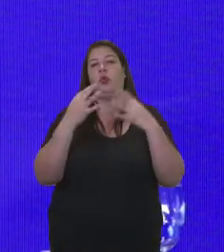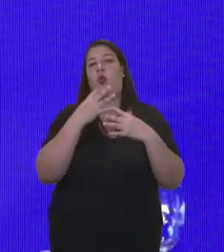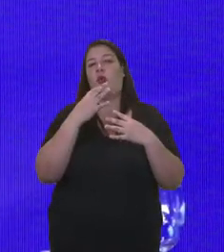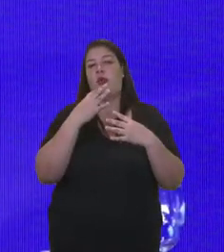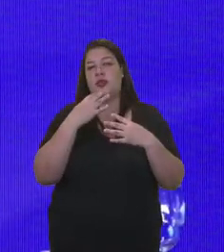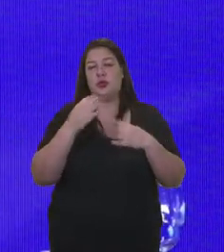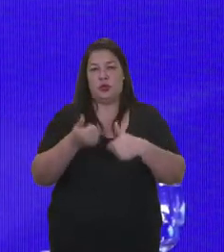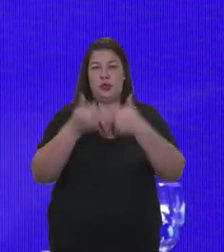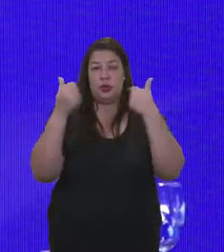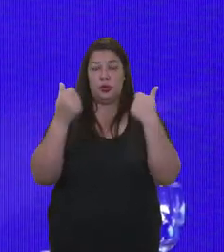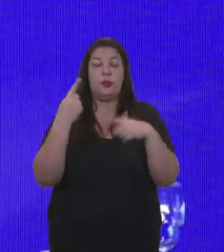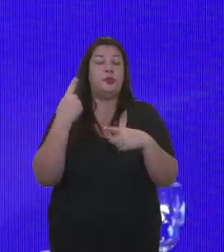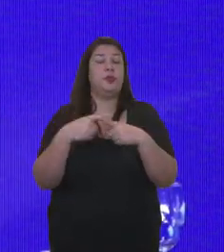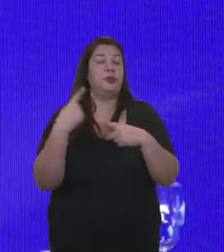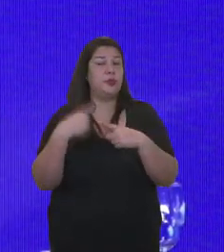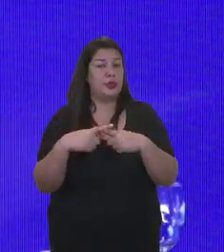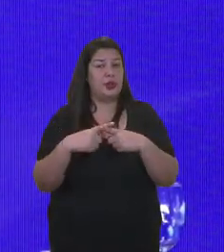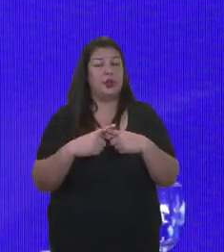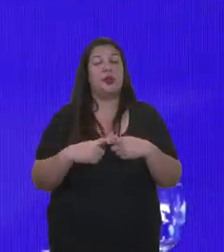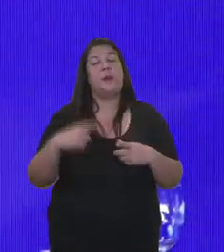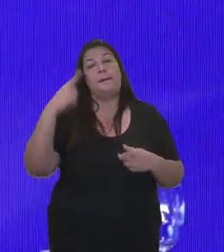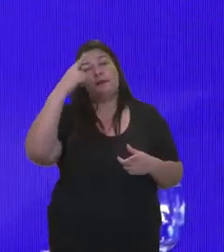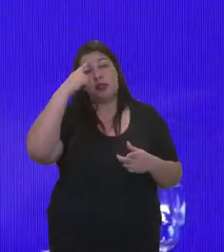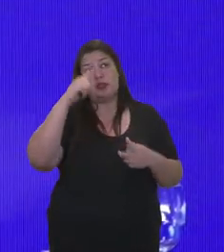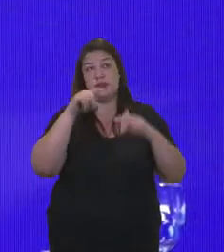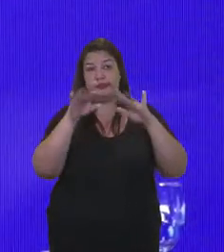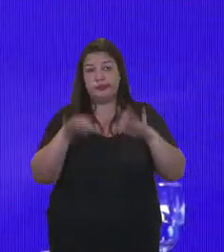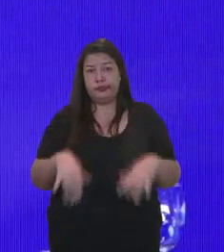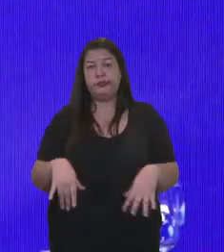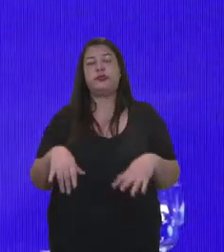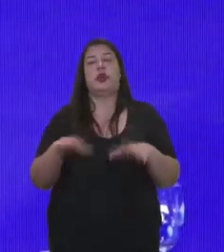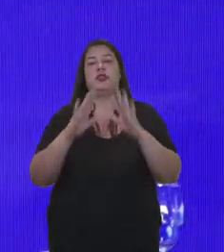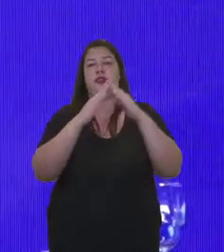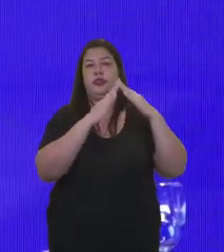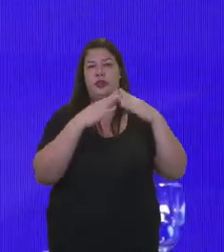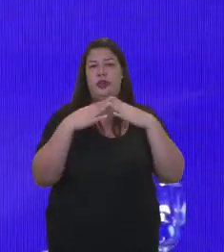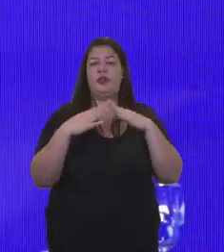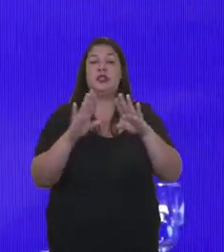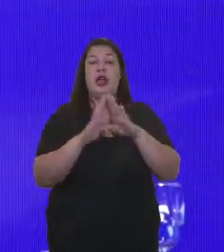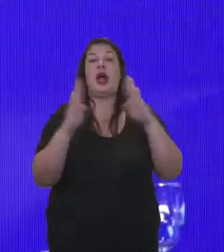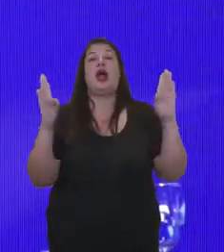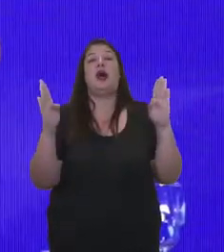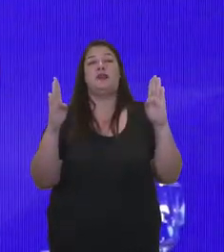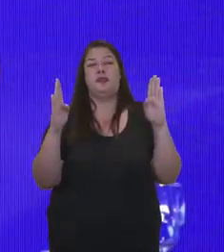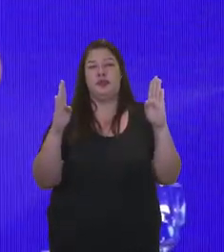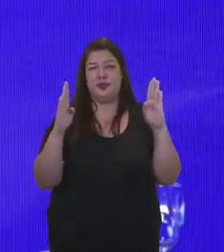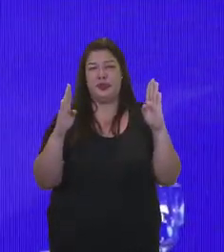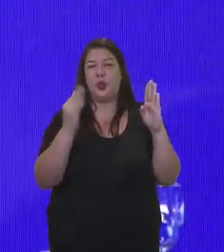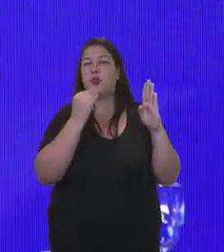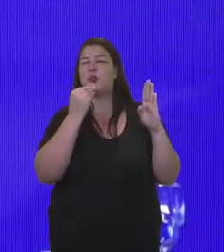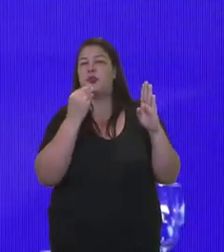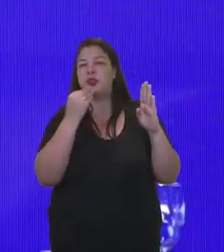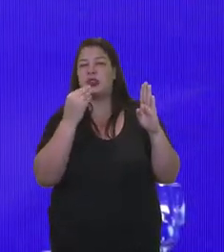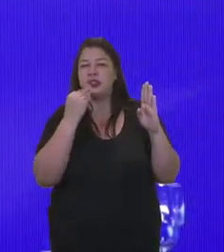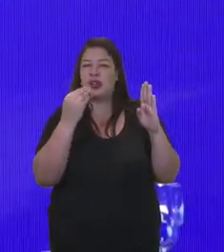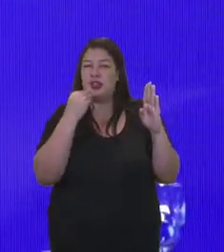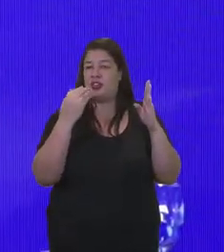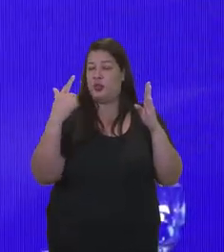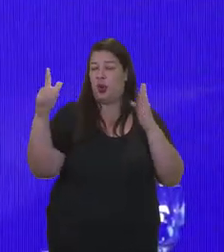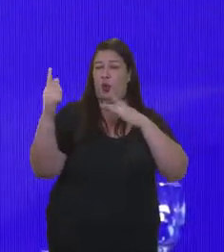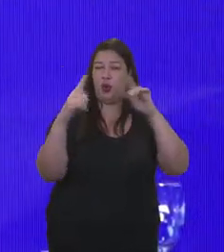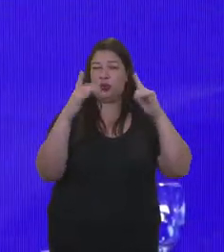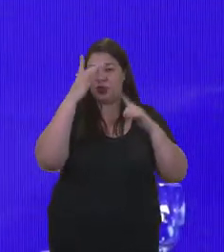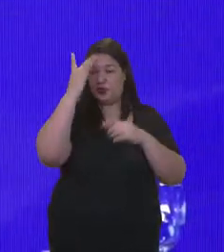more and to replicate better. So my argument is once you have digitalized the slums, you open a huge